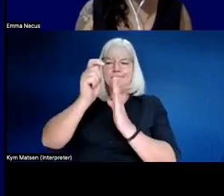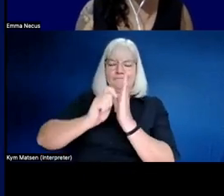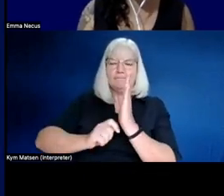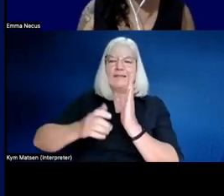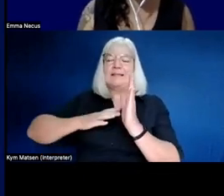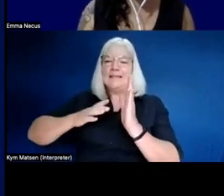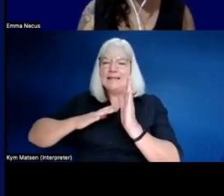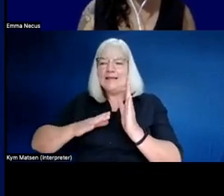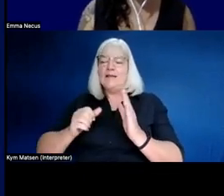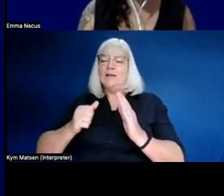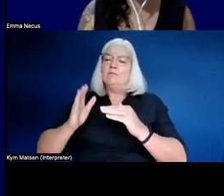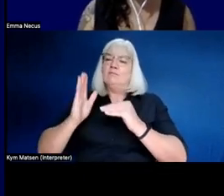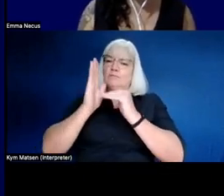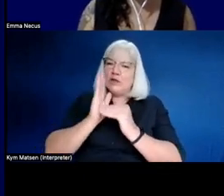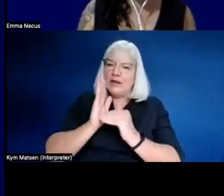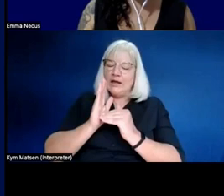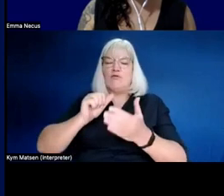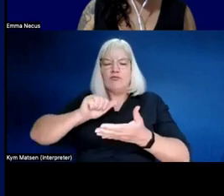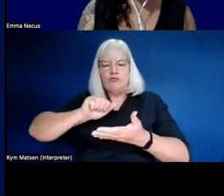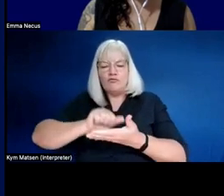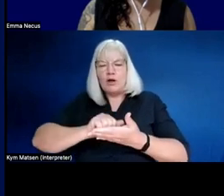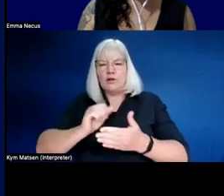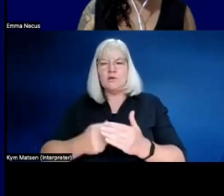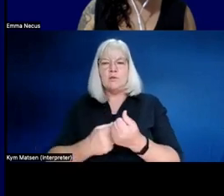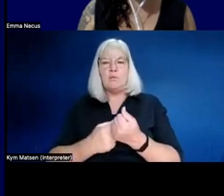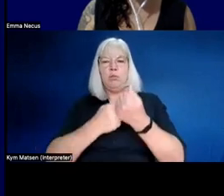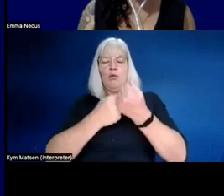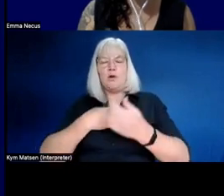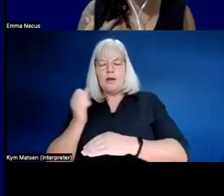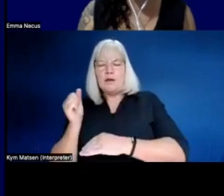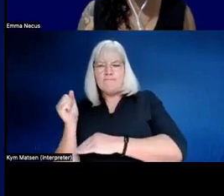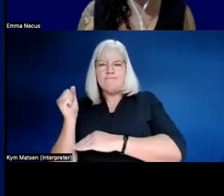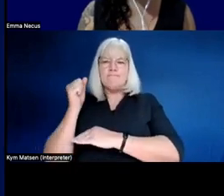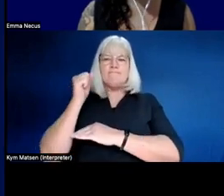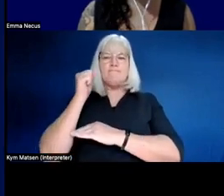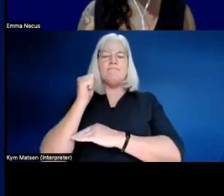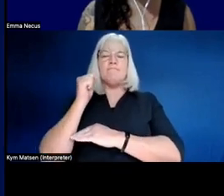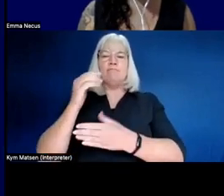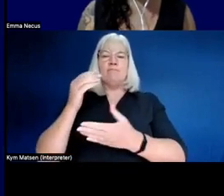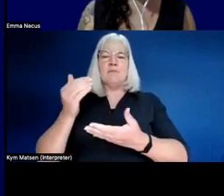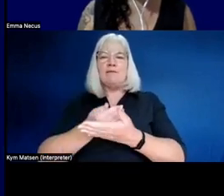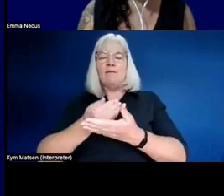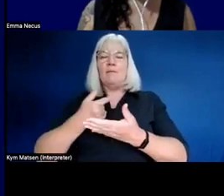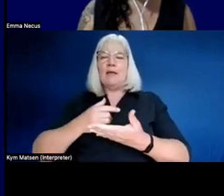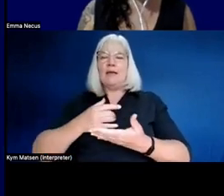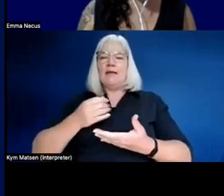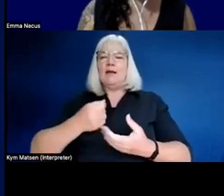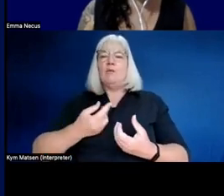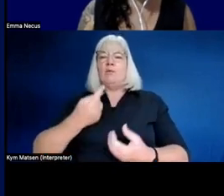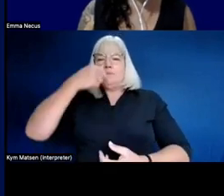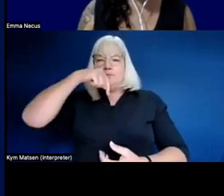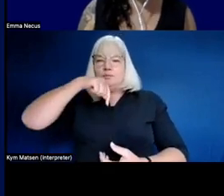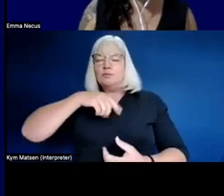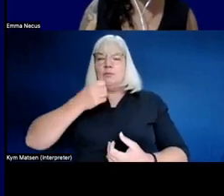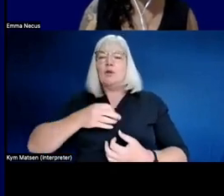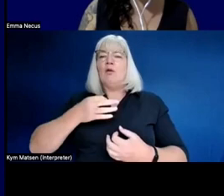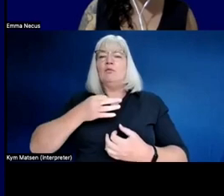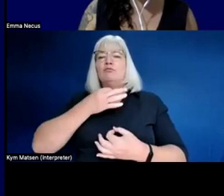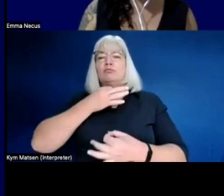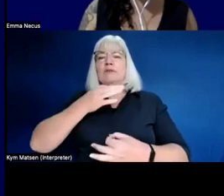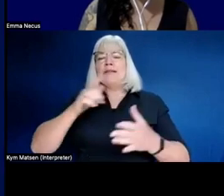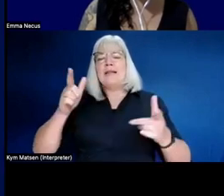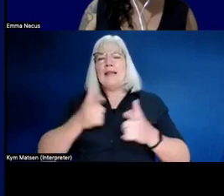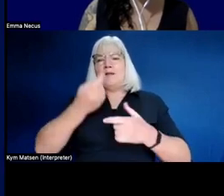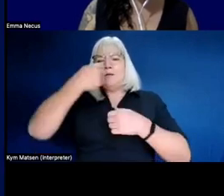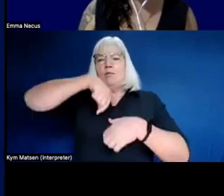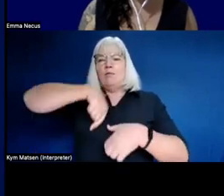focusing all their energy and abilities on safe chewing and swallowing. But then we might create a therapy program where they